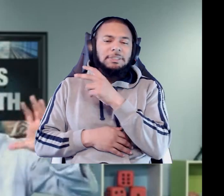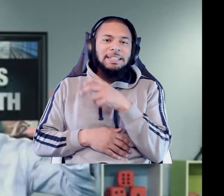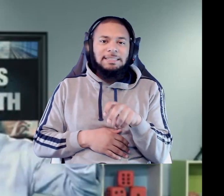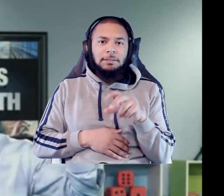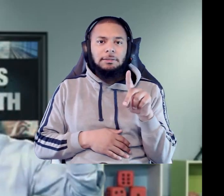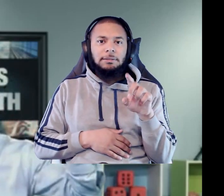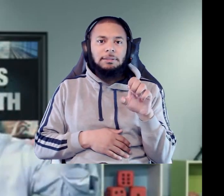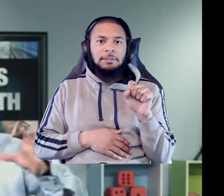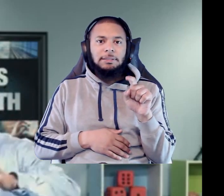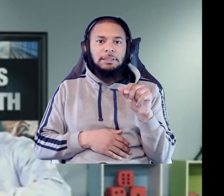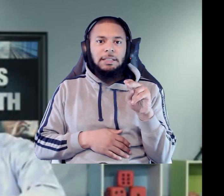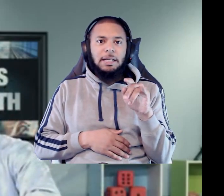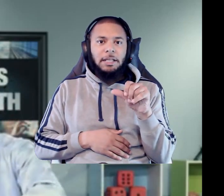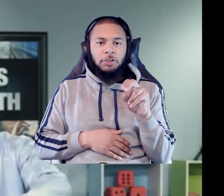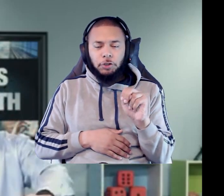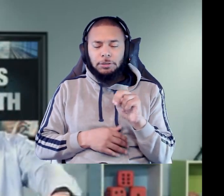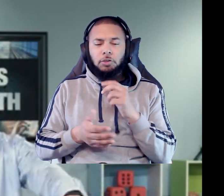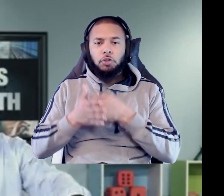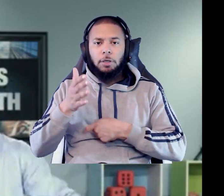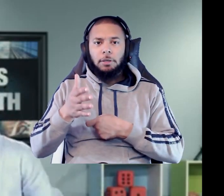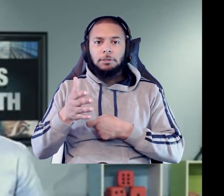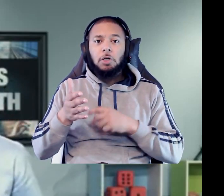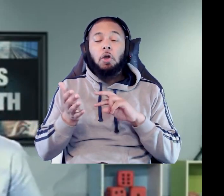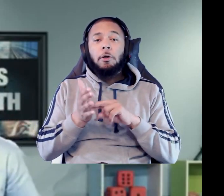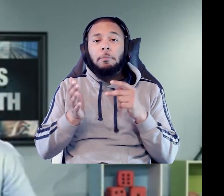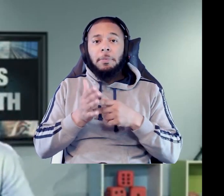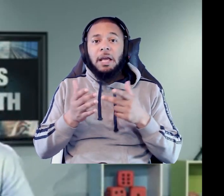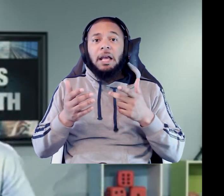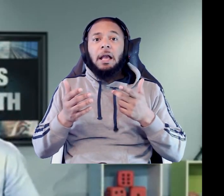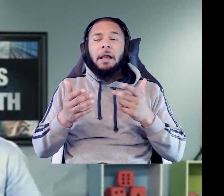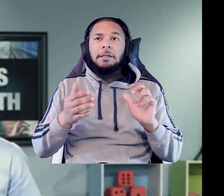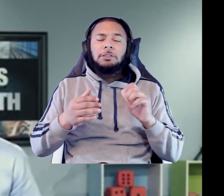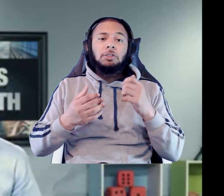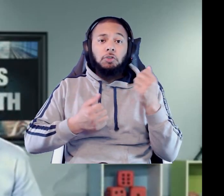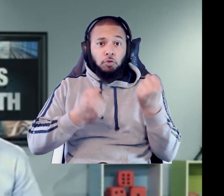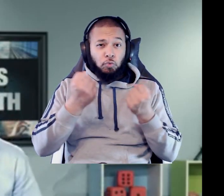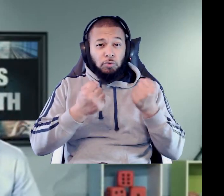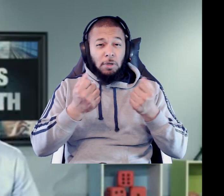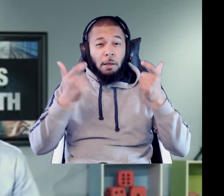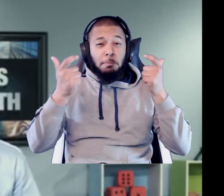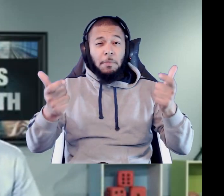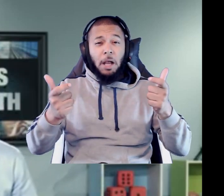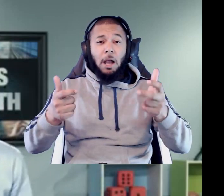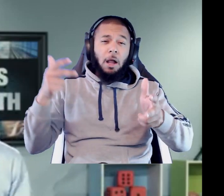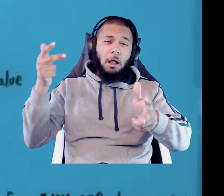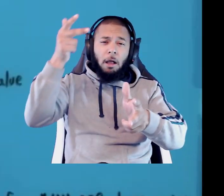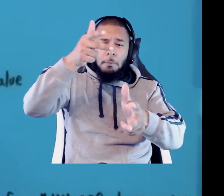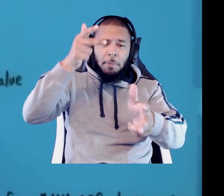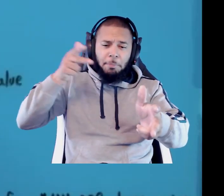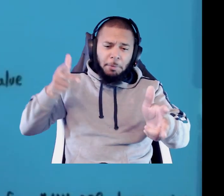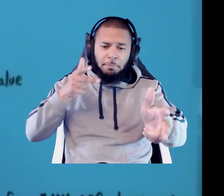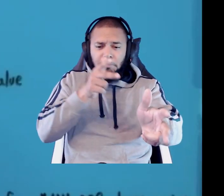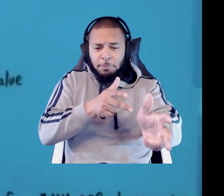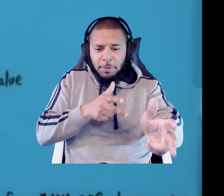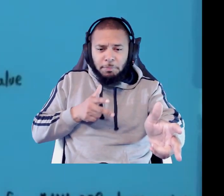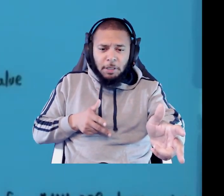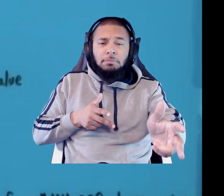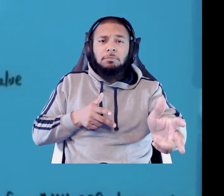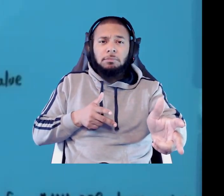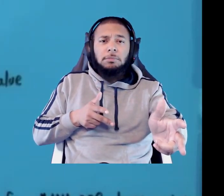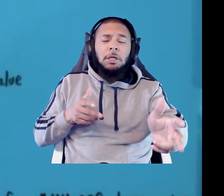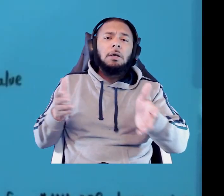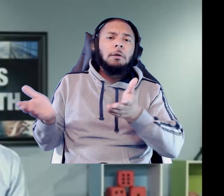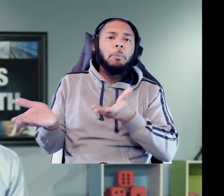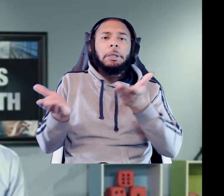18-wheeler to get all those brand new cars from the factory and deliver them to the dealership. Now on the opposite side,